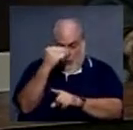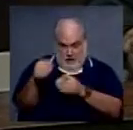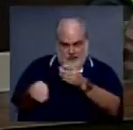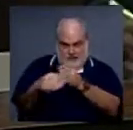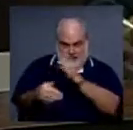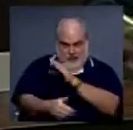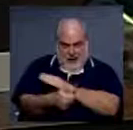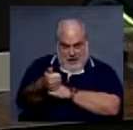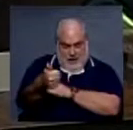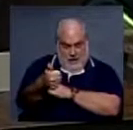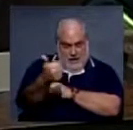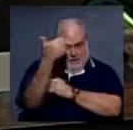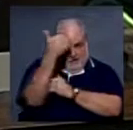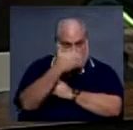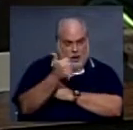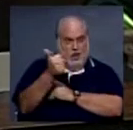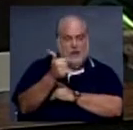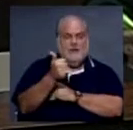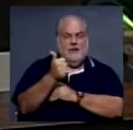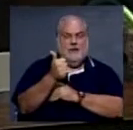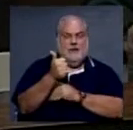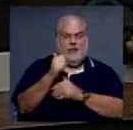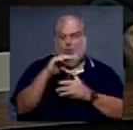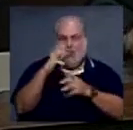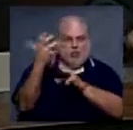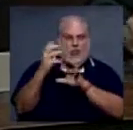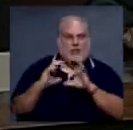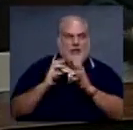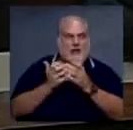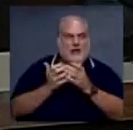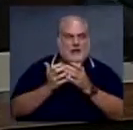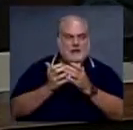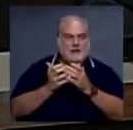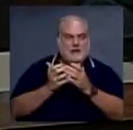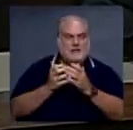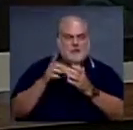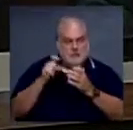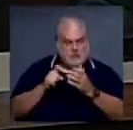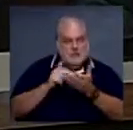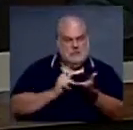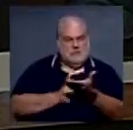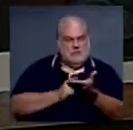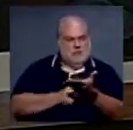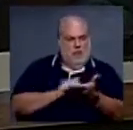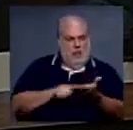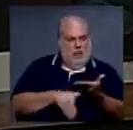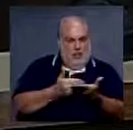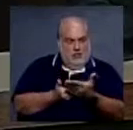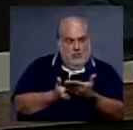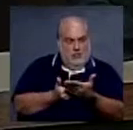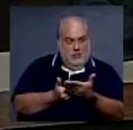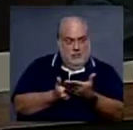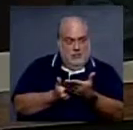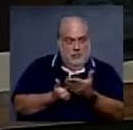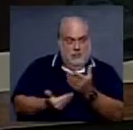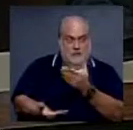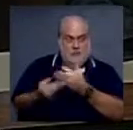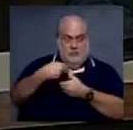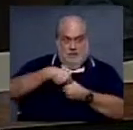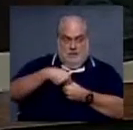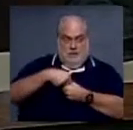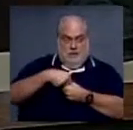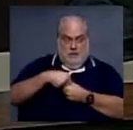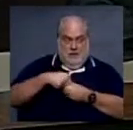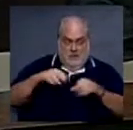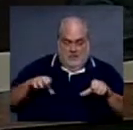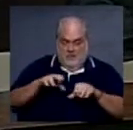school because they're disrupting the class. But all of those things we need to address, we need to talk about it. If you all won't join me, I will do it because I've